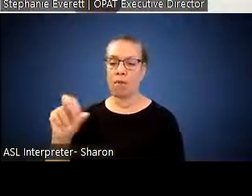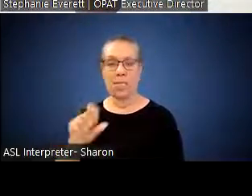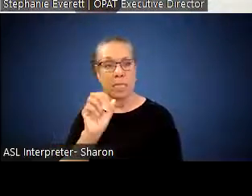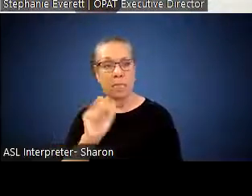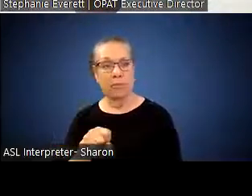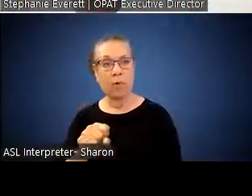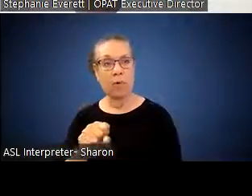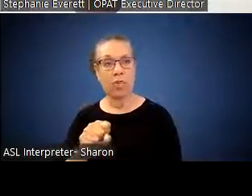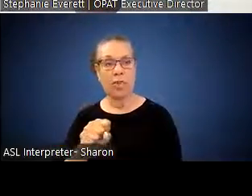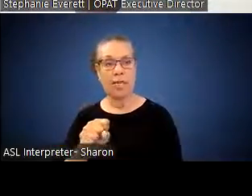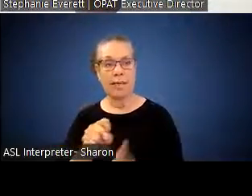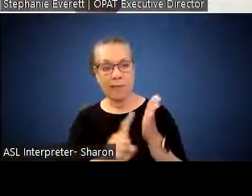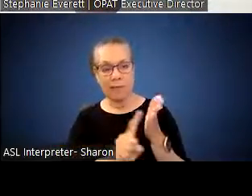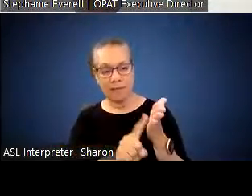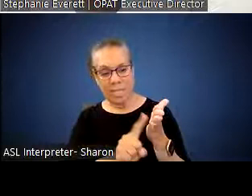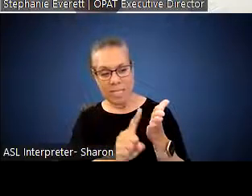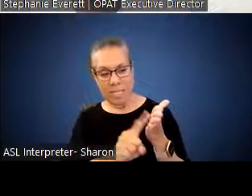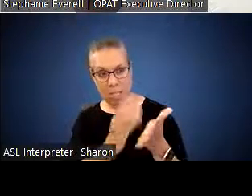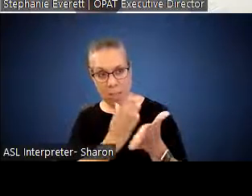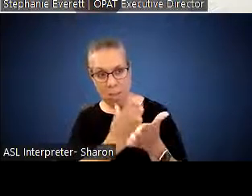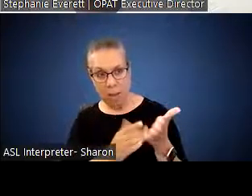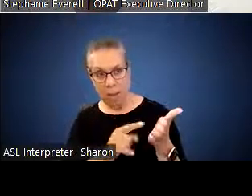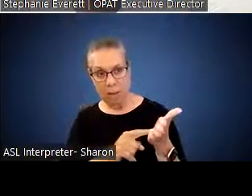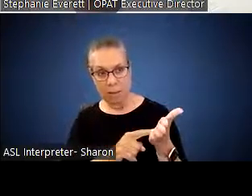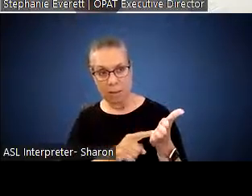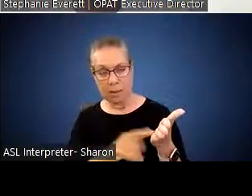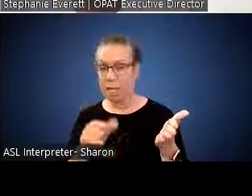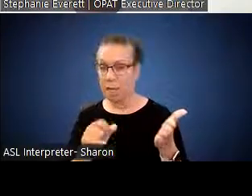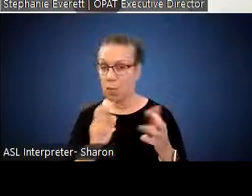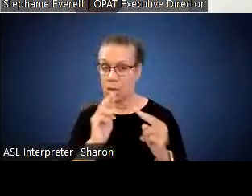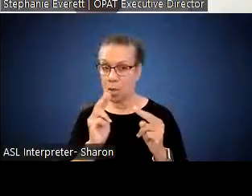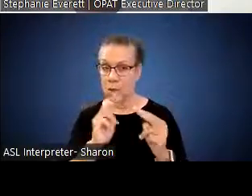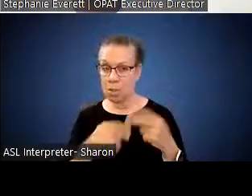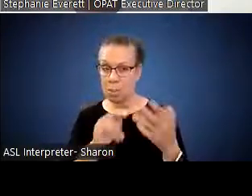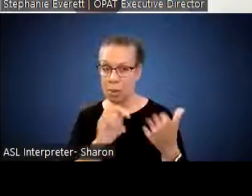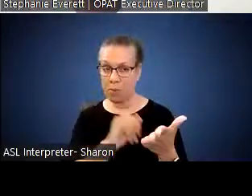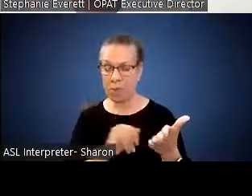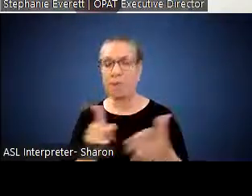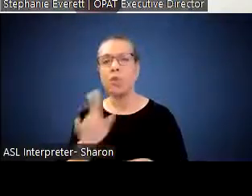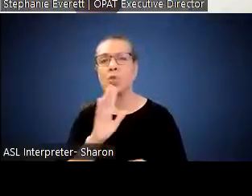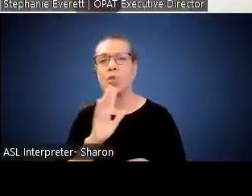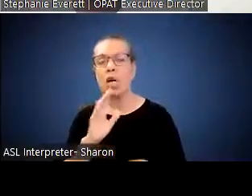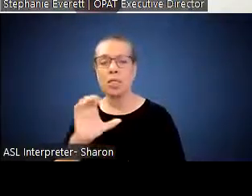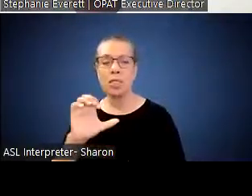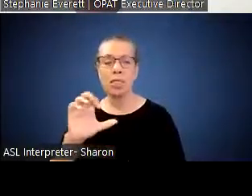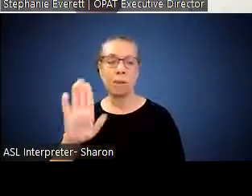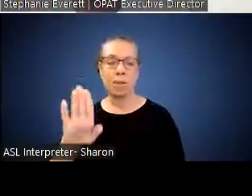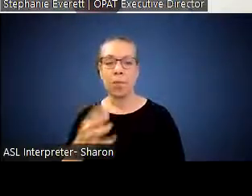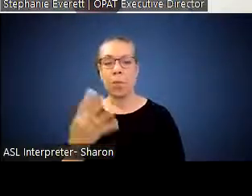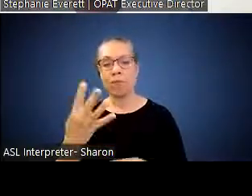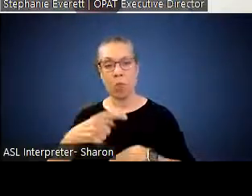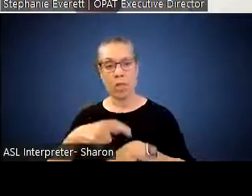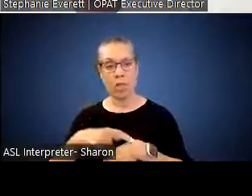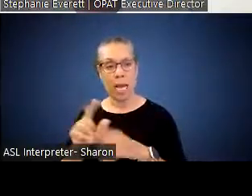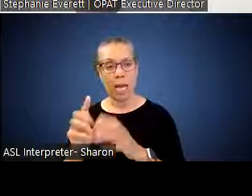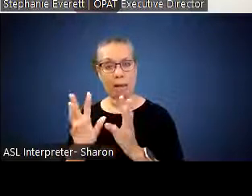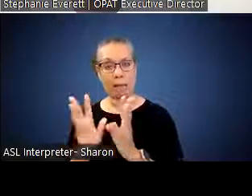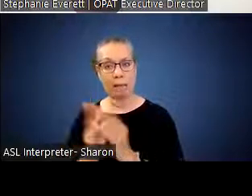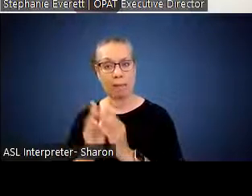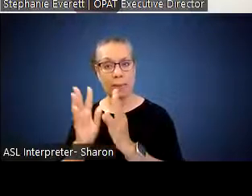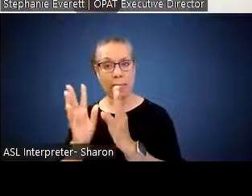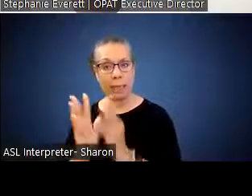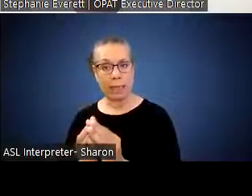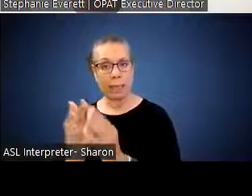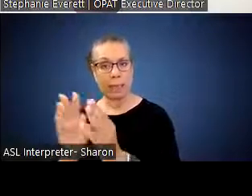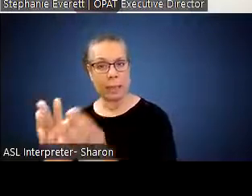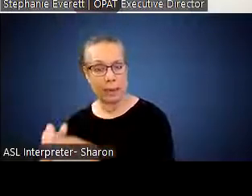for the investigation part to be done? I mean, I think, as you had mentioned, CRB meets 4 times a year. So it's kind of just